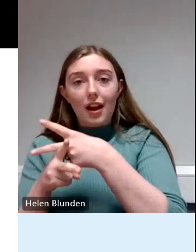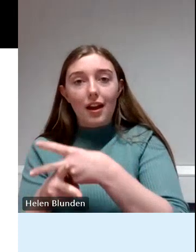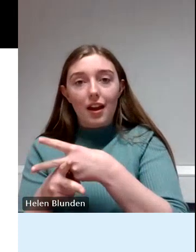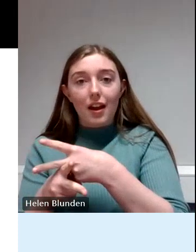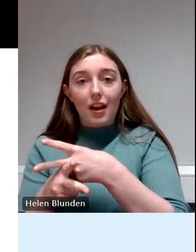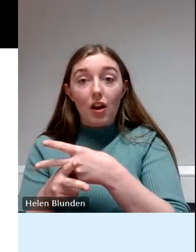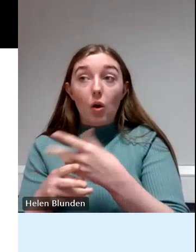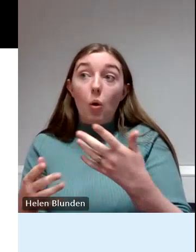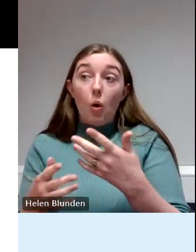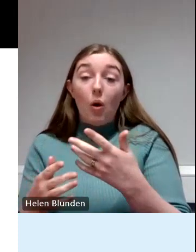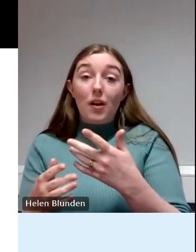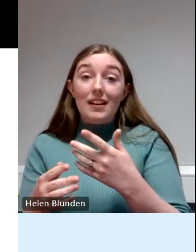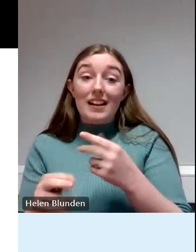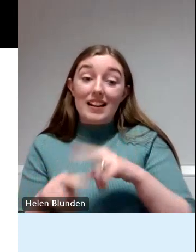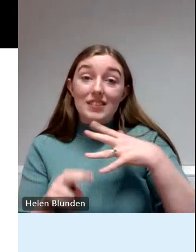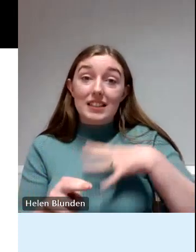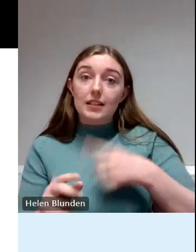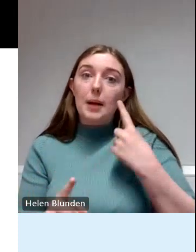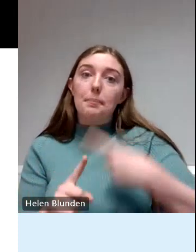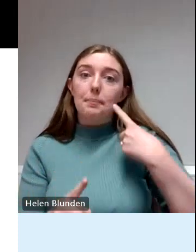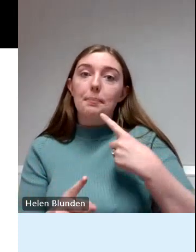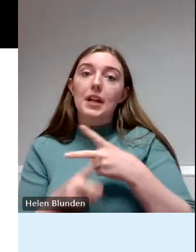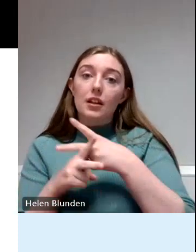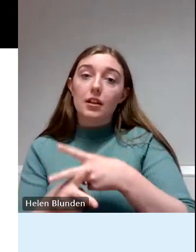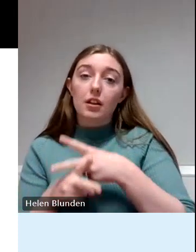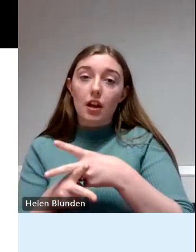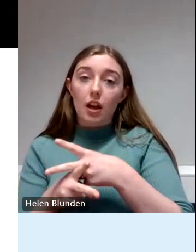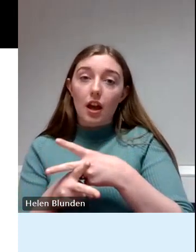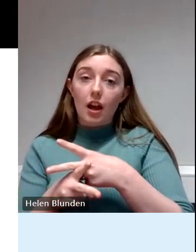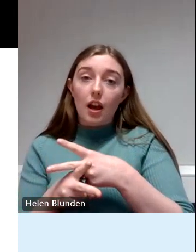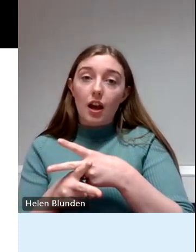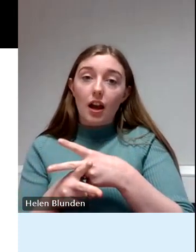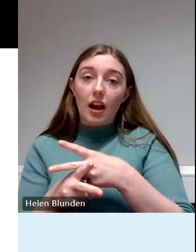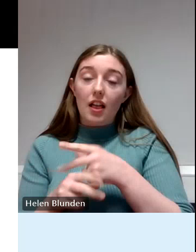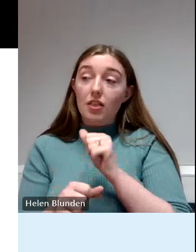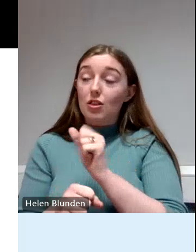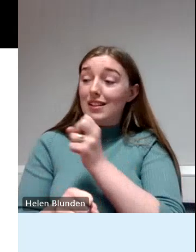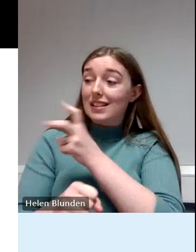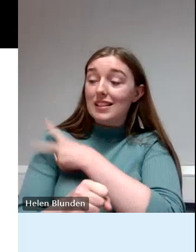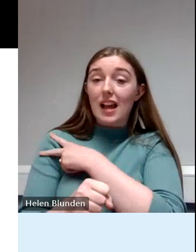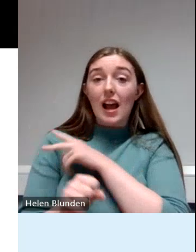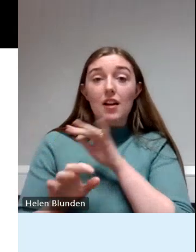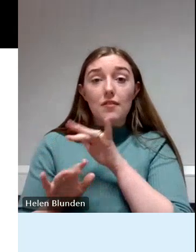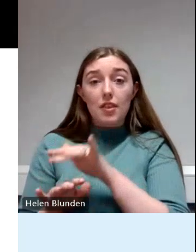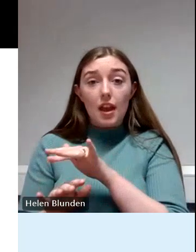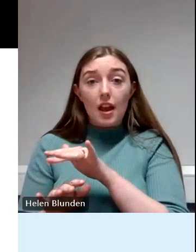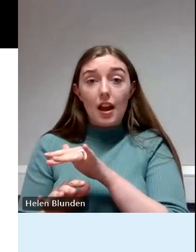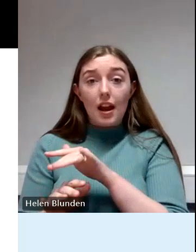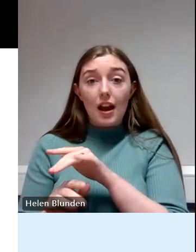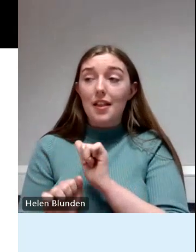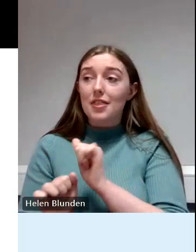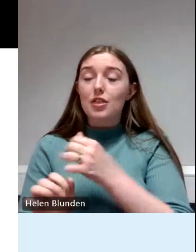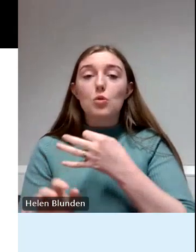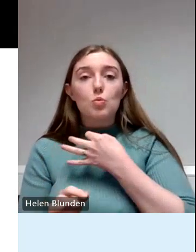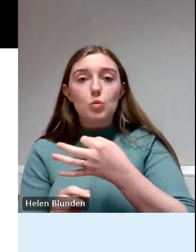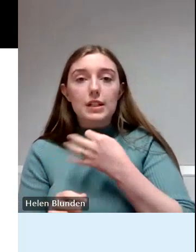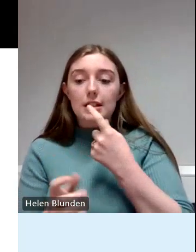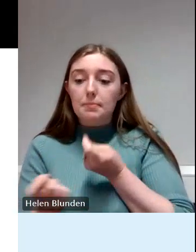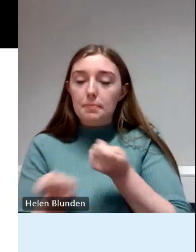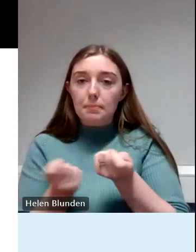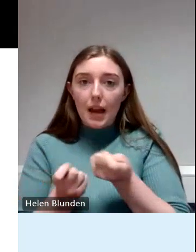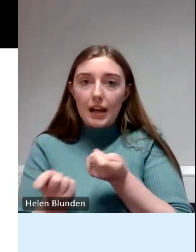immediate care. And when you work within those services, the risk can be much better managed if